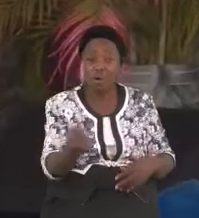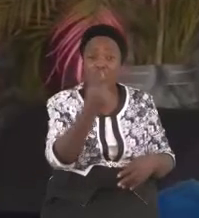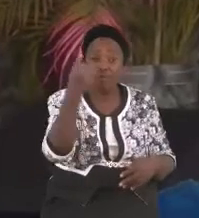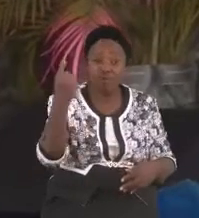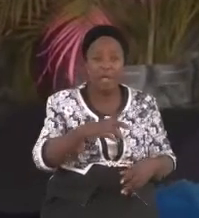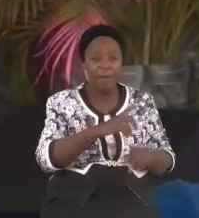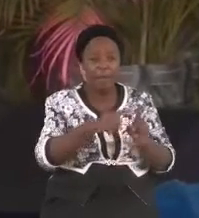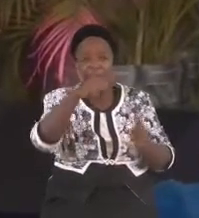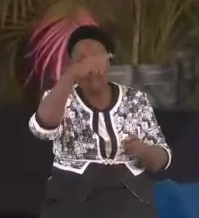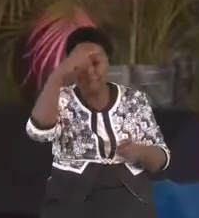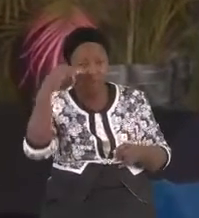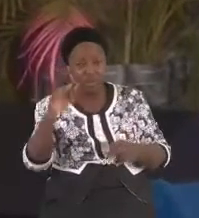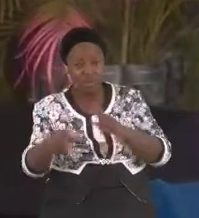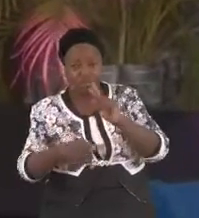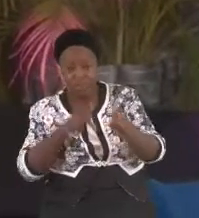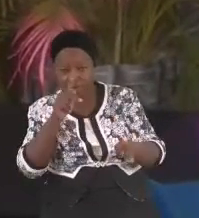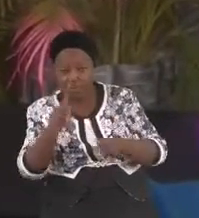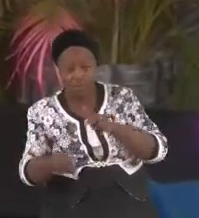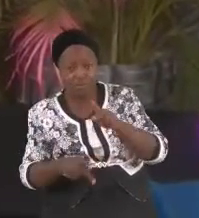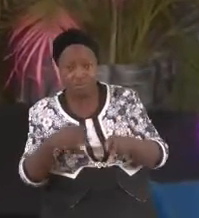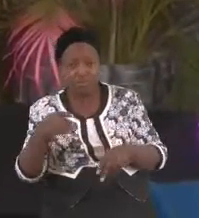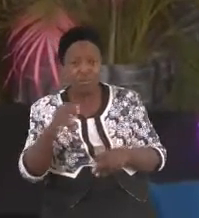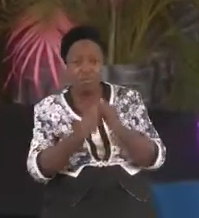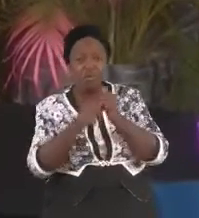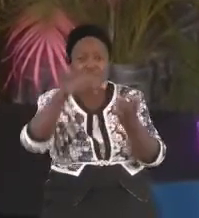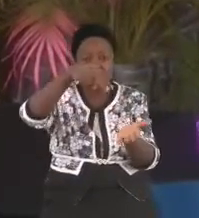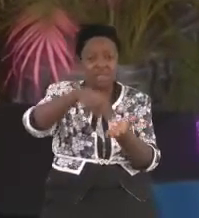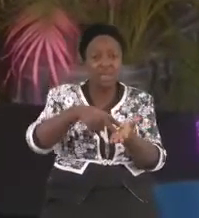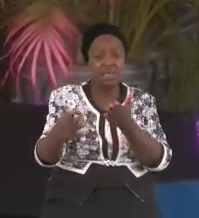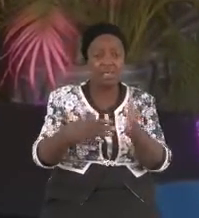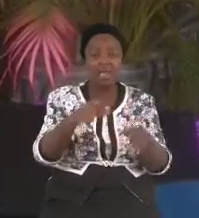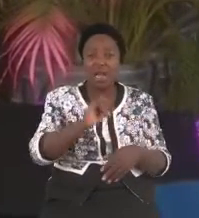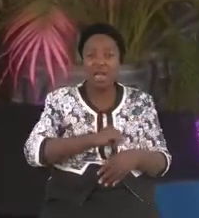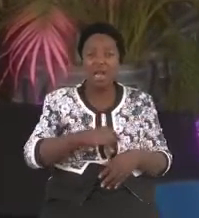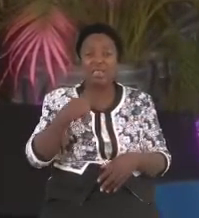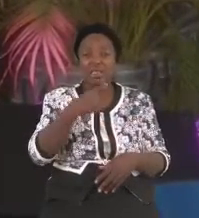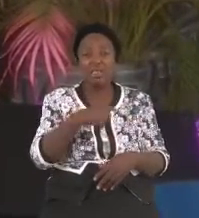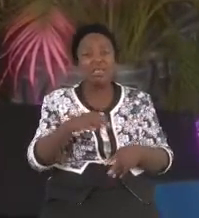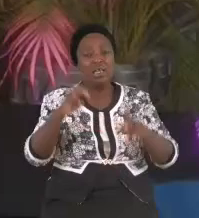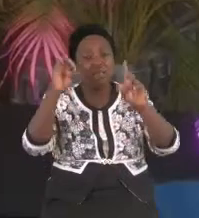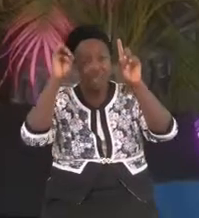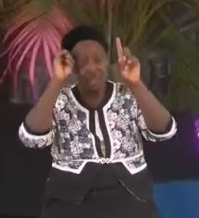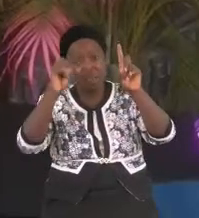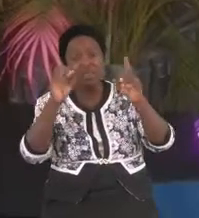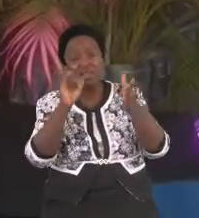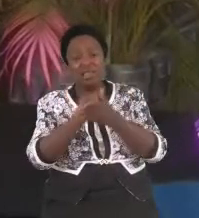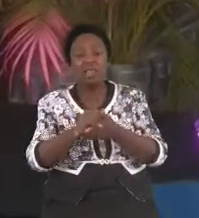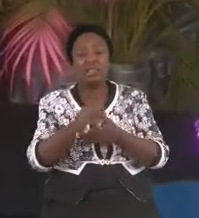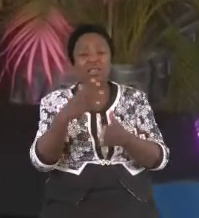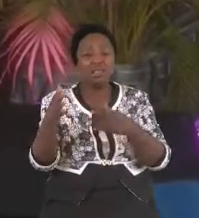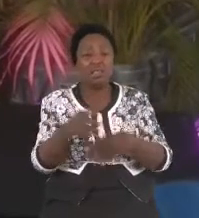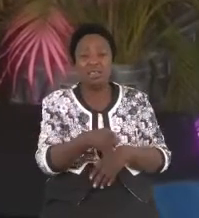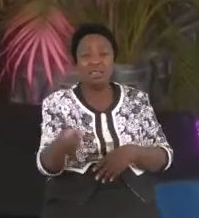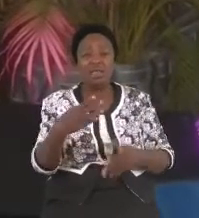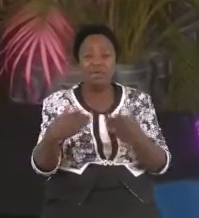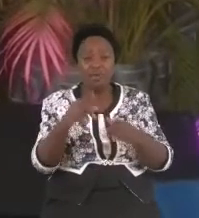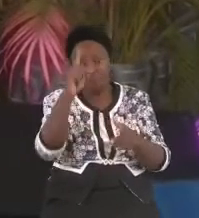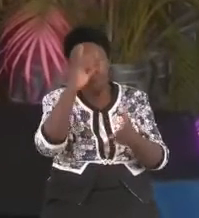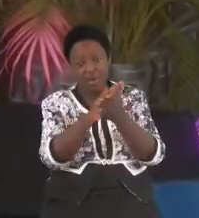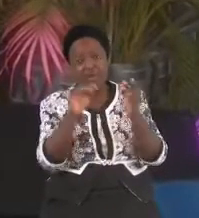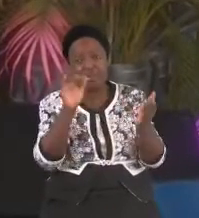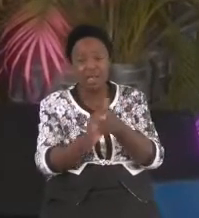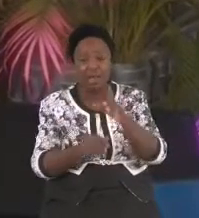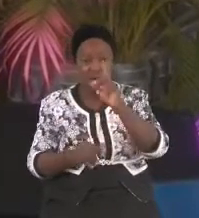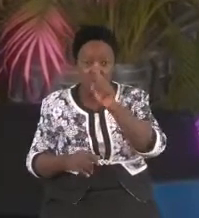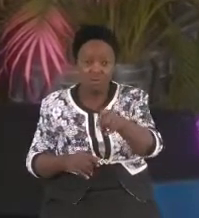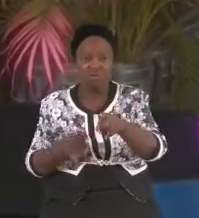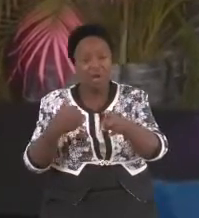people which stand by i said it that they may believe that thou art